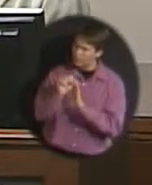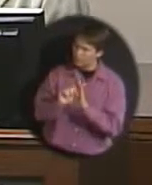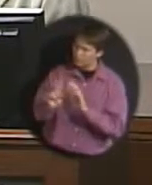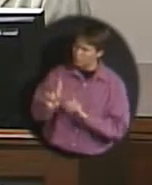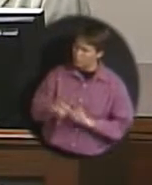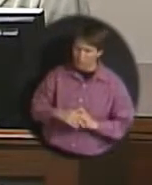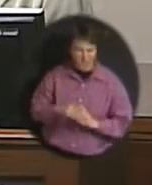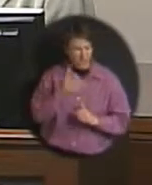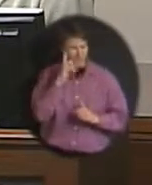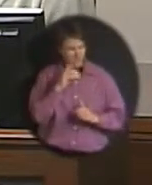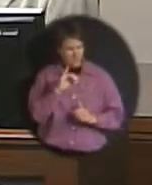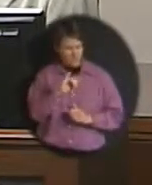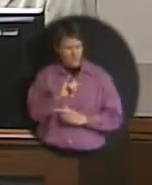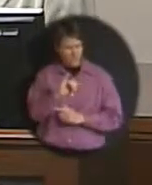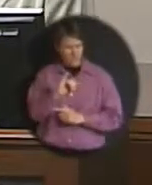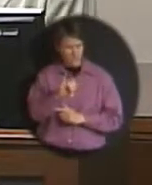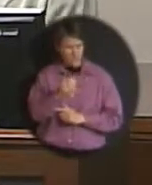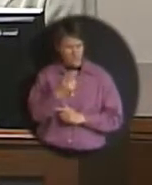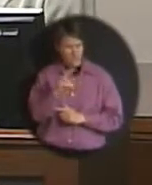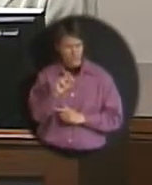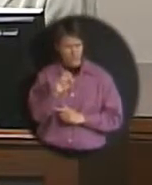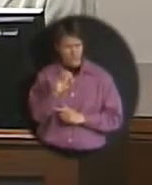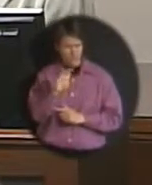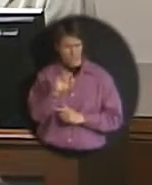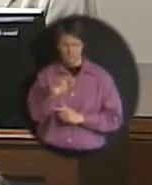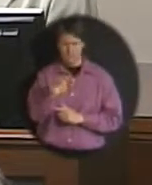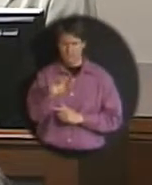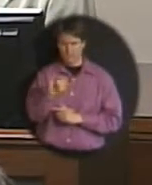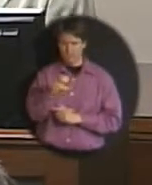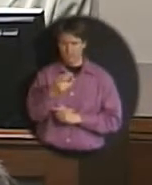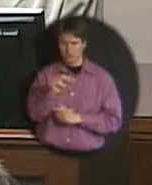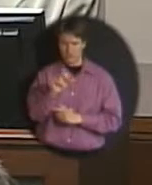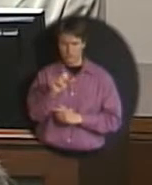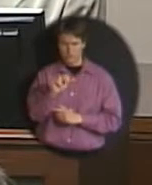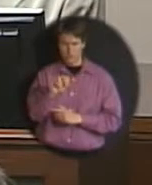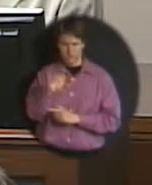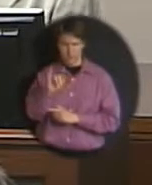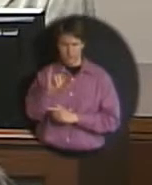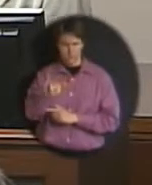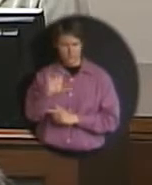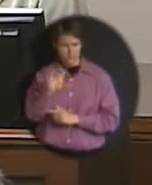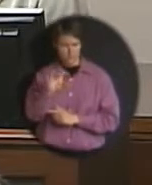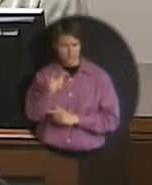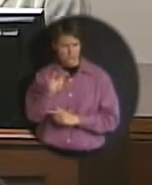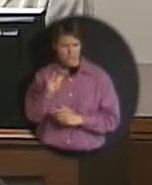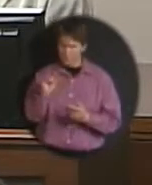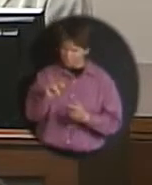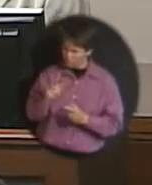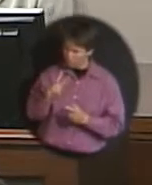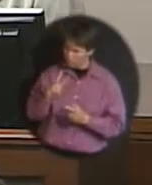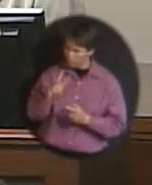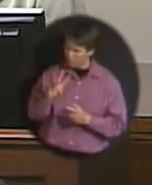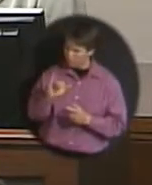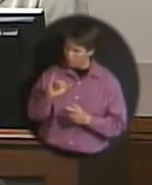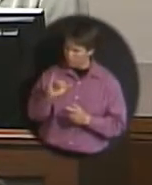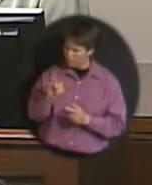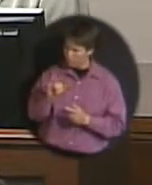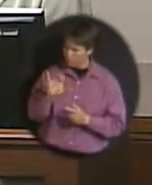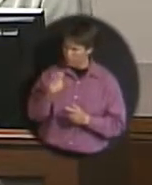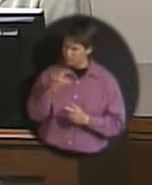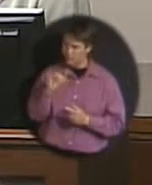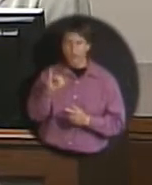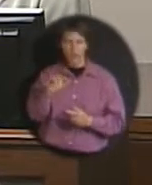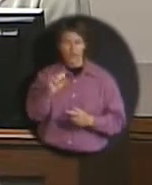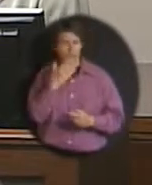I want to say Johnson County Community College, but Okay. that's where it has been before. Wichita this time, at that level. Thank you. All right. Sorry to put